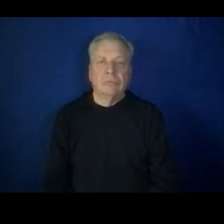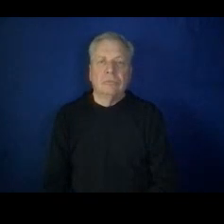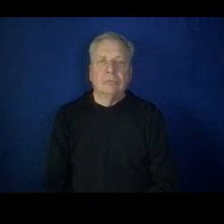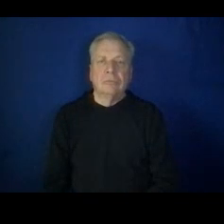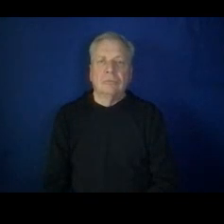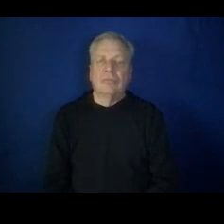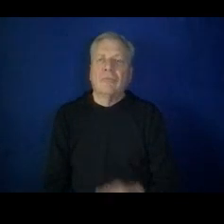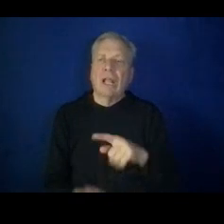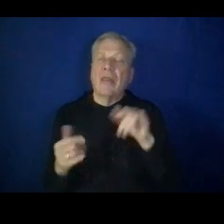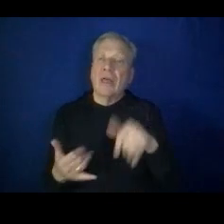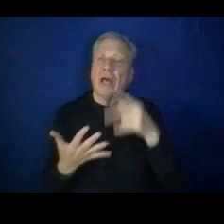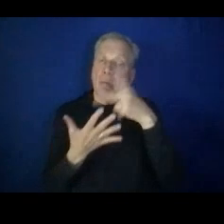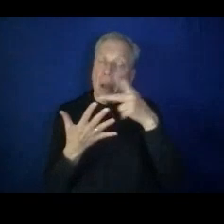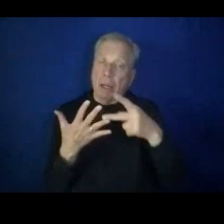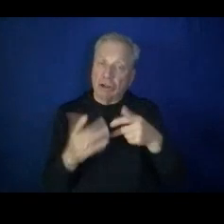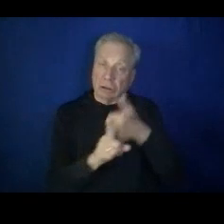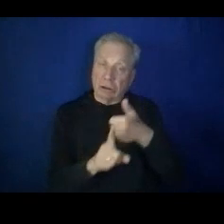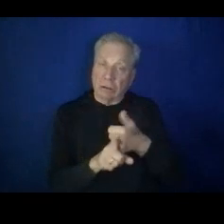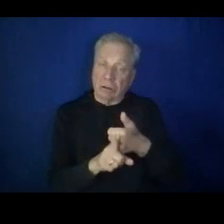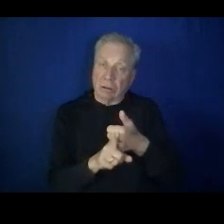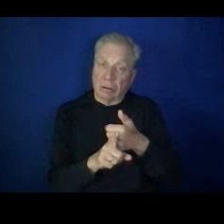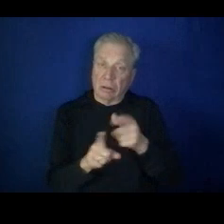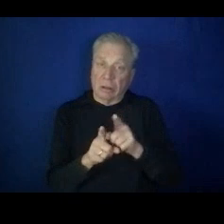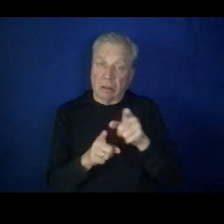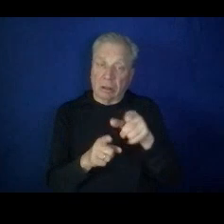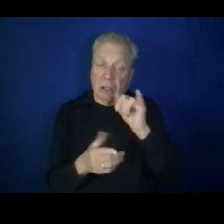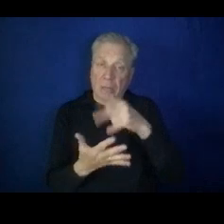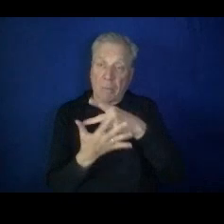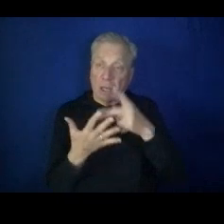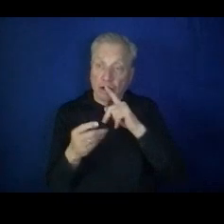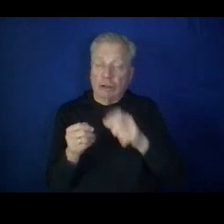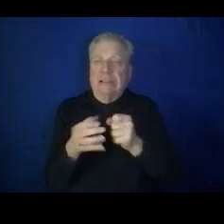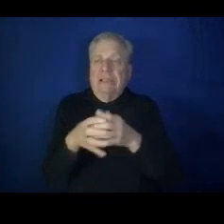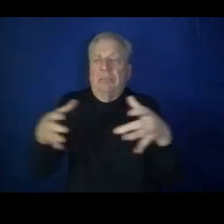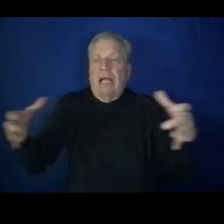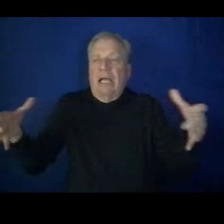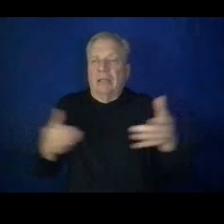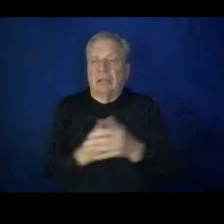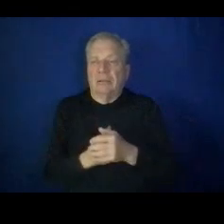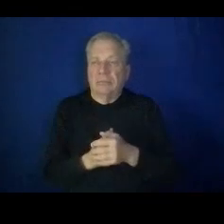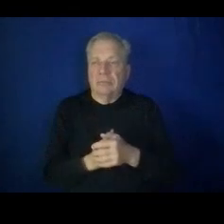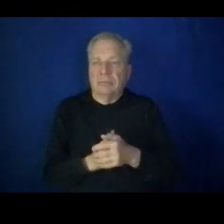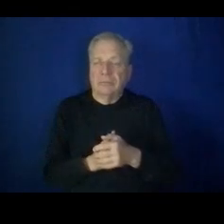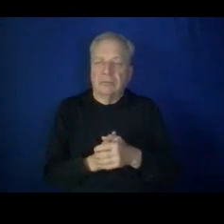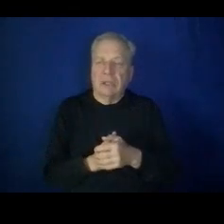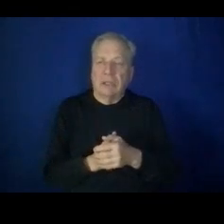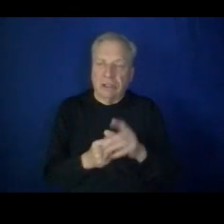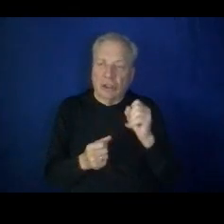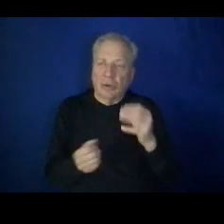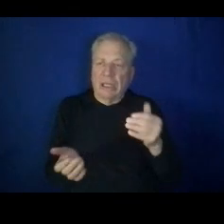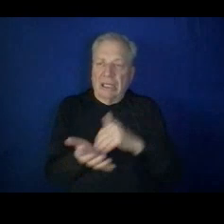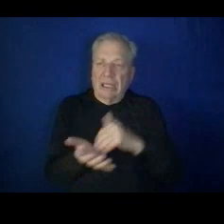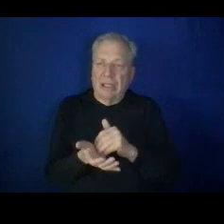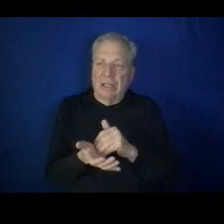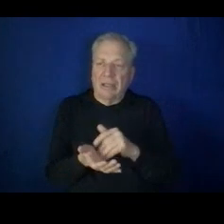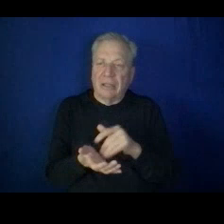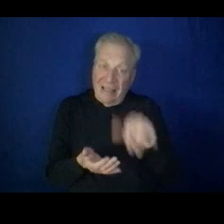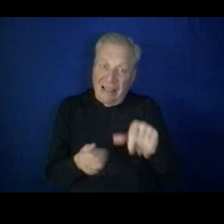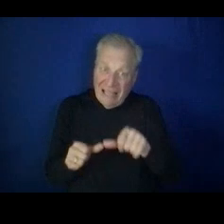And the population, the GYE population is expanding. So again, this hashed